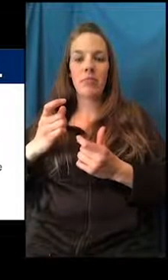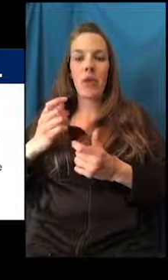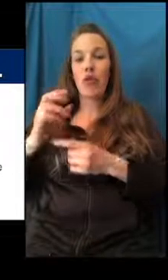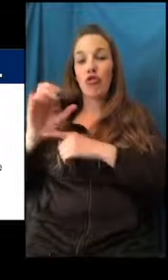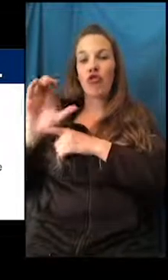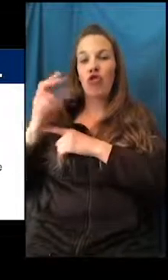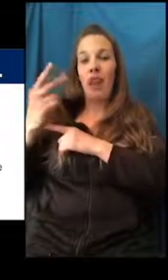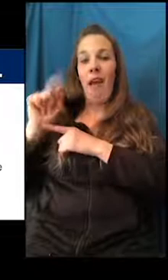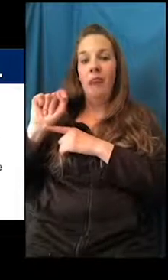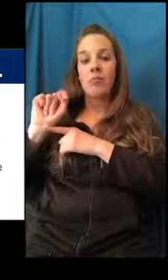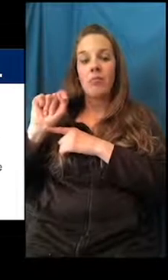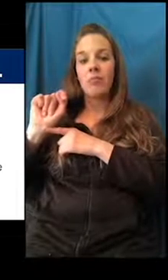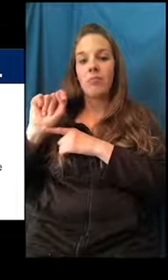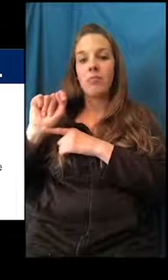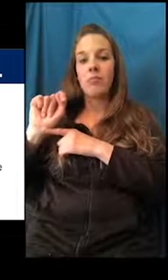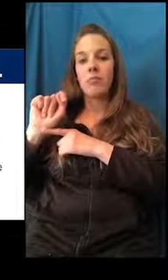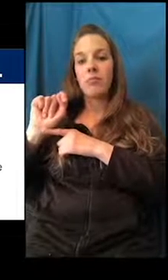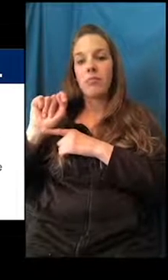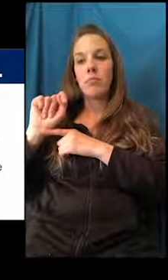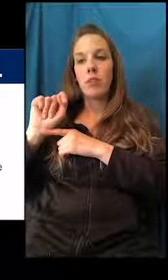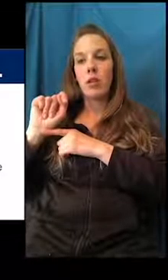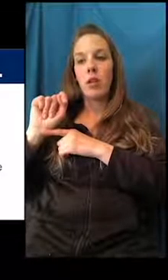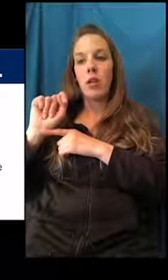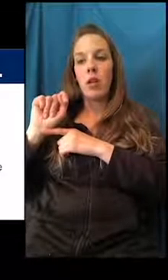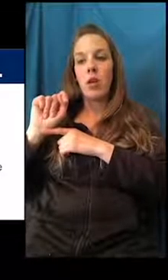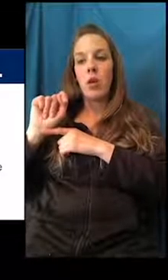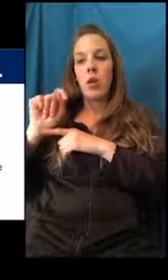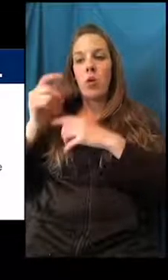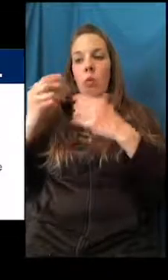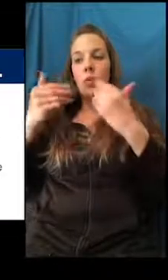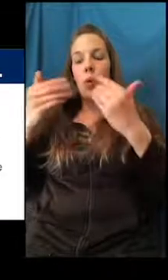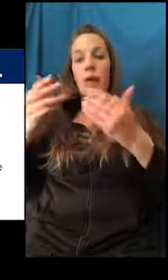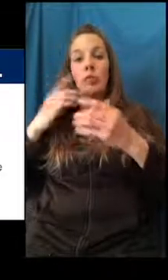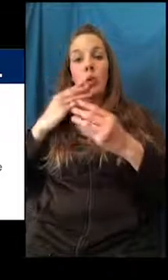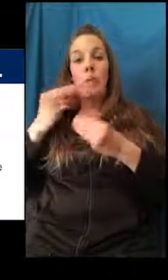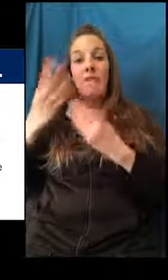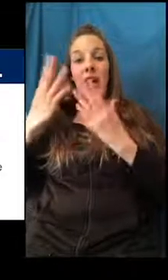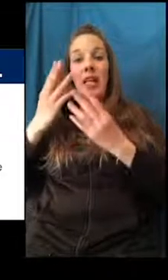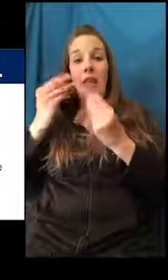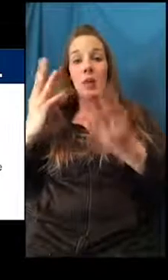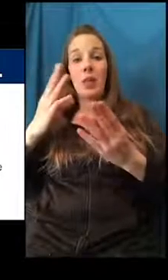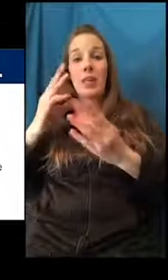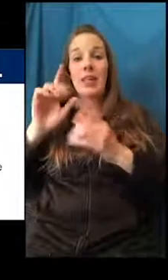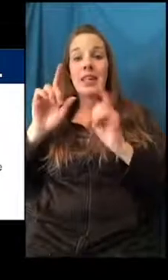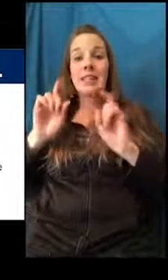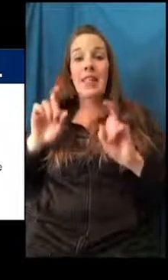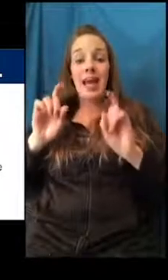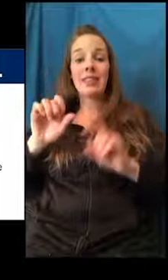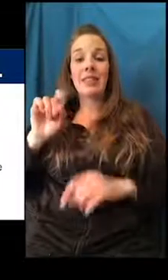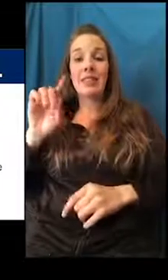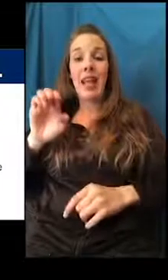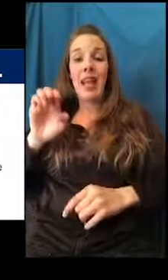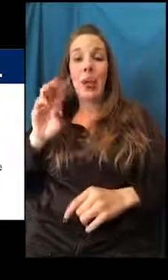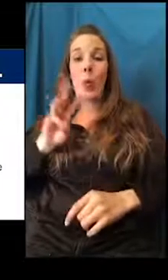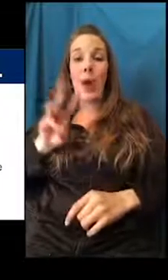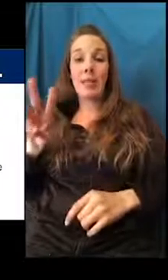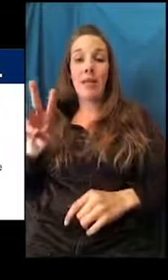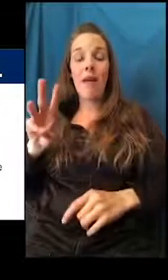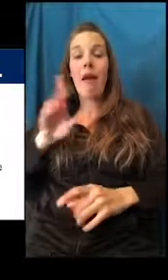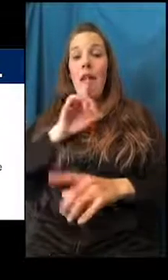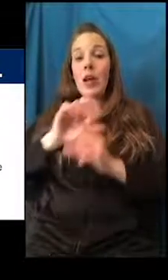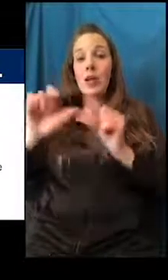that would like us to provide information about Test Iowa website. So actually, I think this is